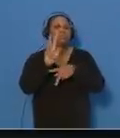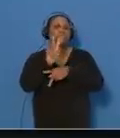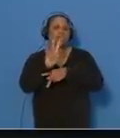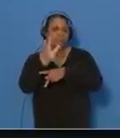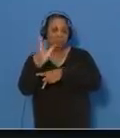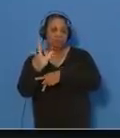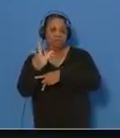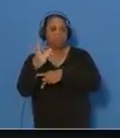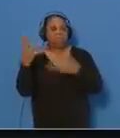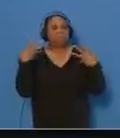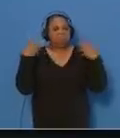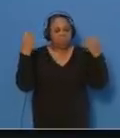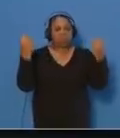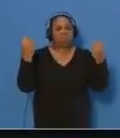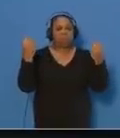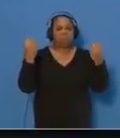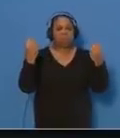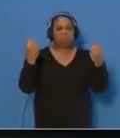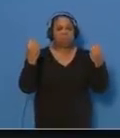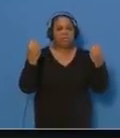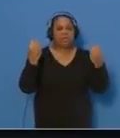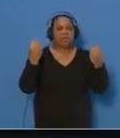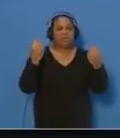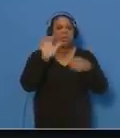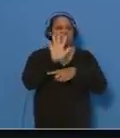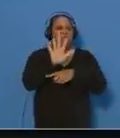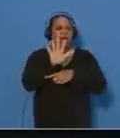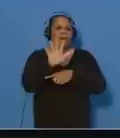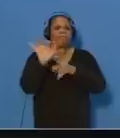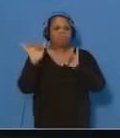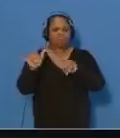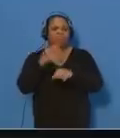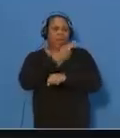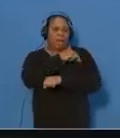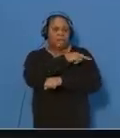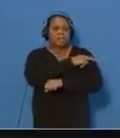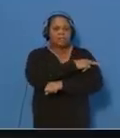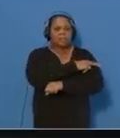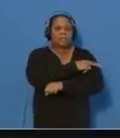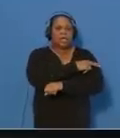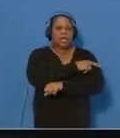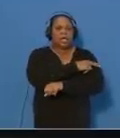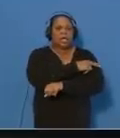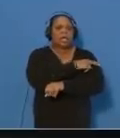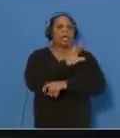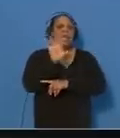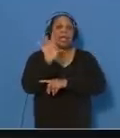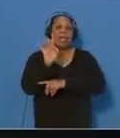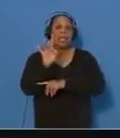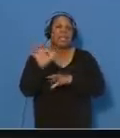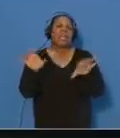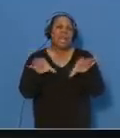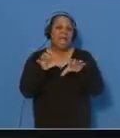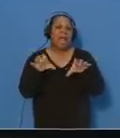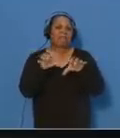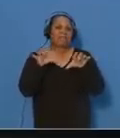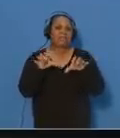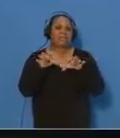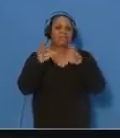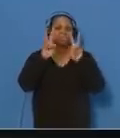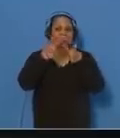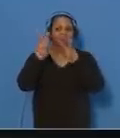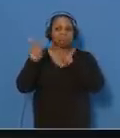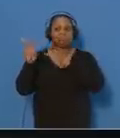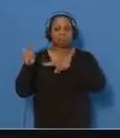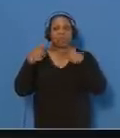fully recovered, five remain hospitalized, and there are 8 active cases under public health